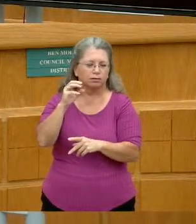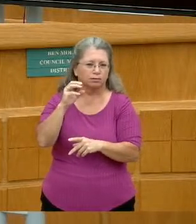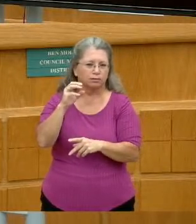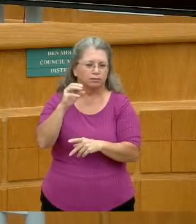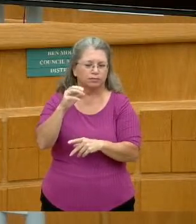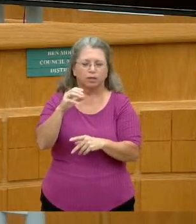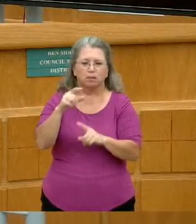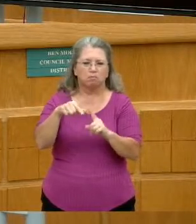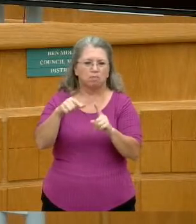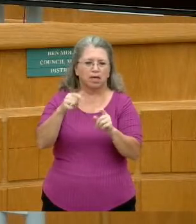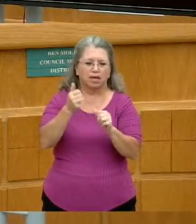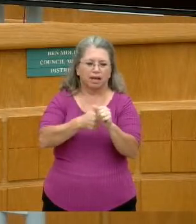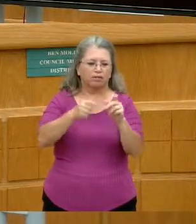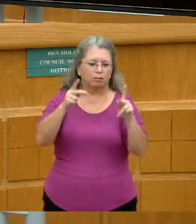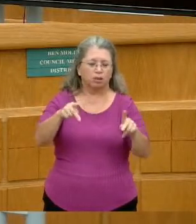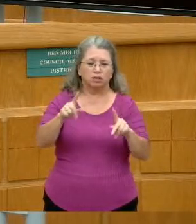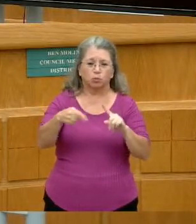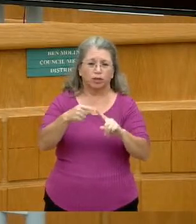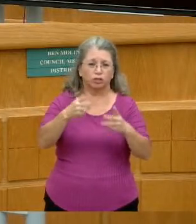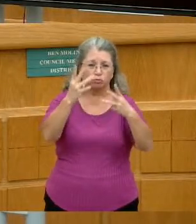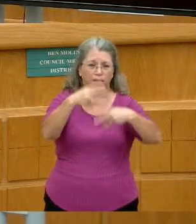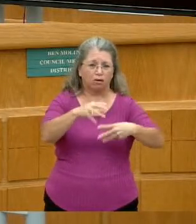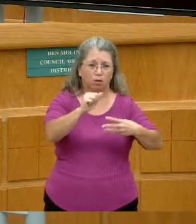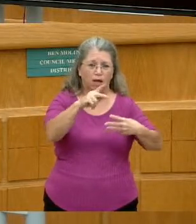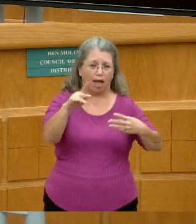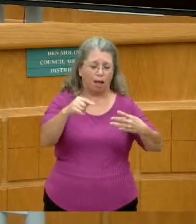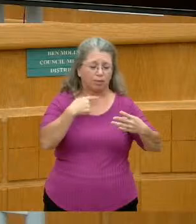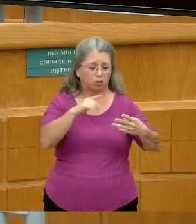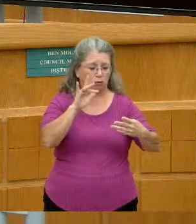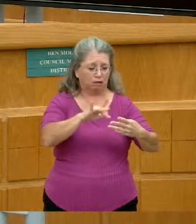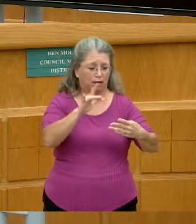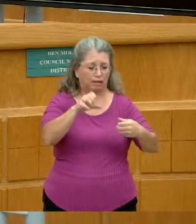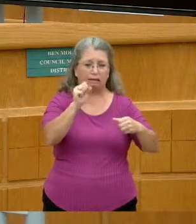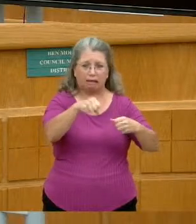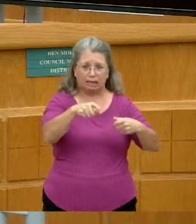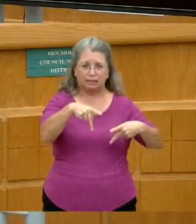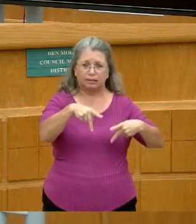an app and we check, yes, I'll let this app have access to my GPS.